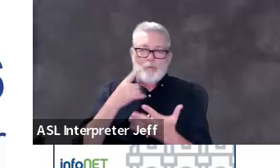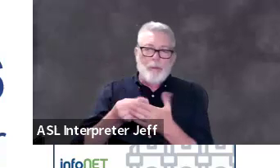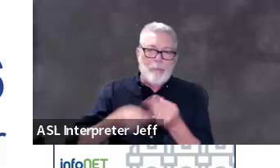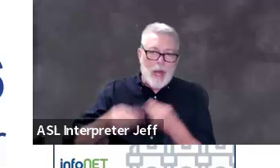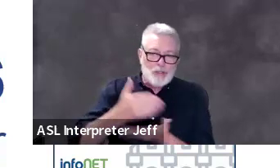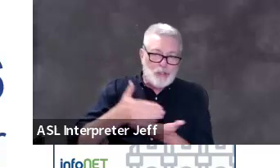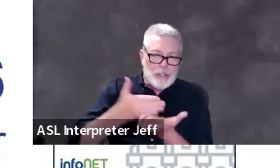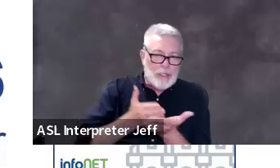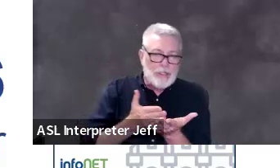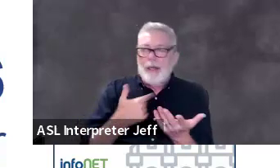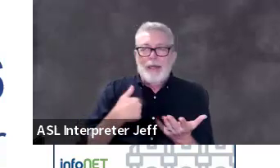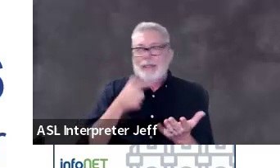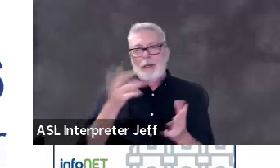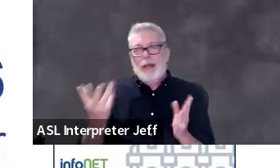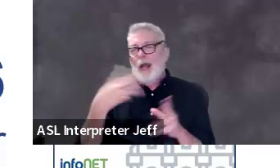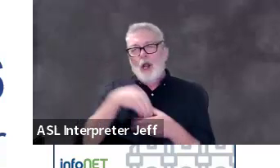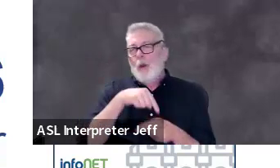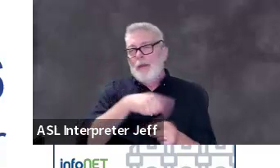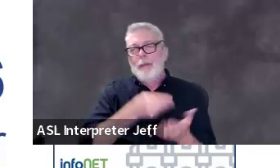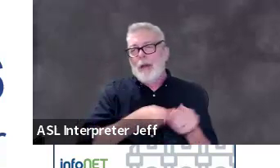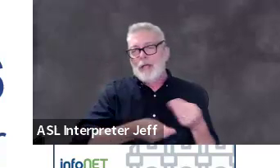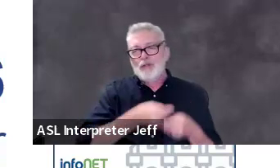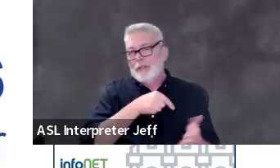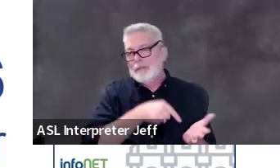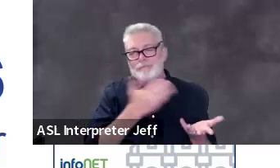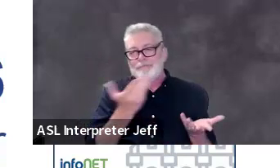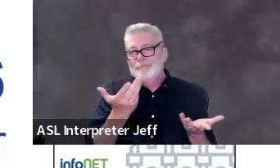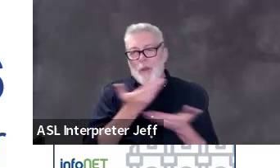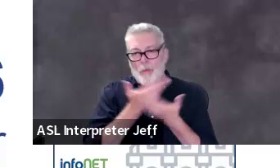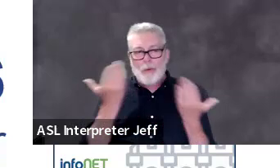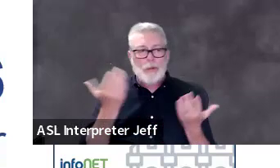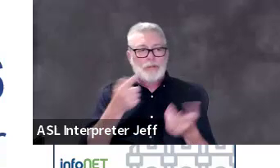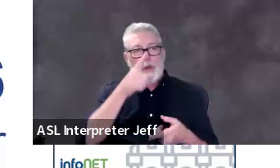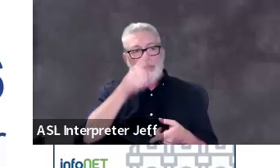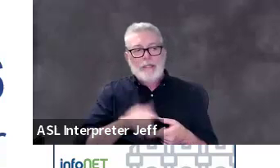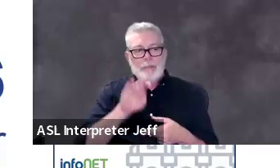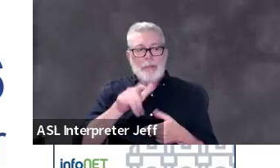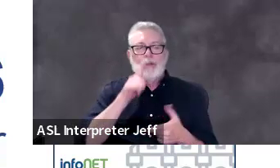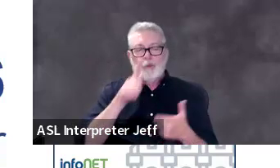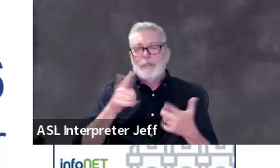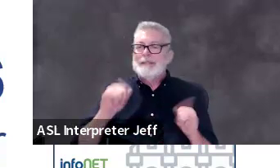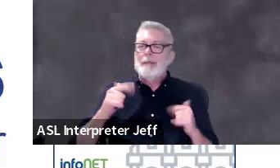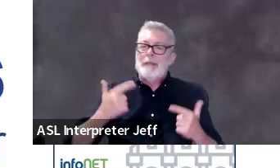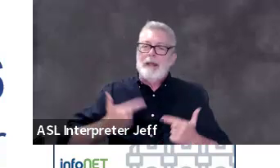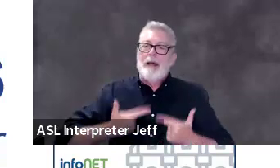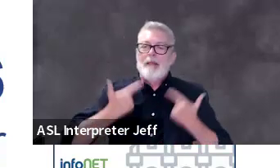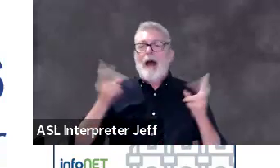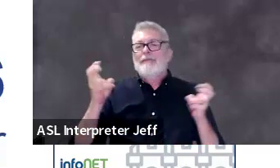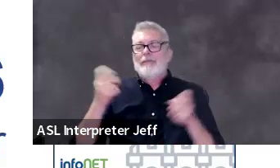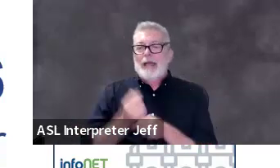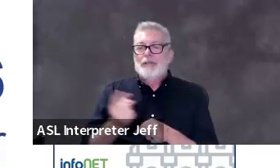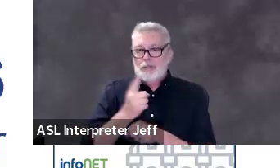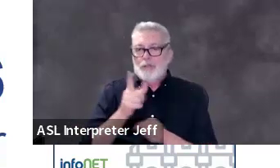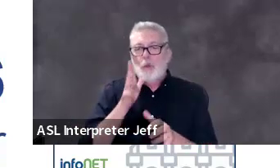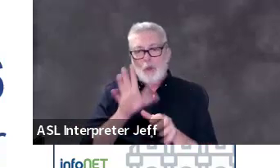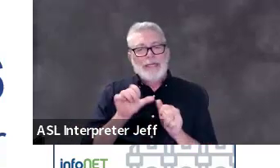it into the budget either. So both of those bills, all of these bills will still be alive next year, so we can keep pushing for